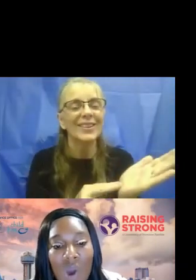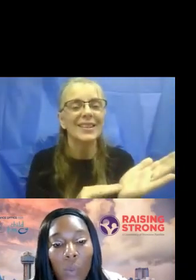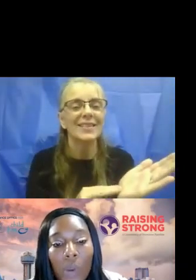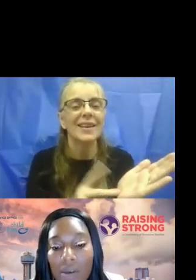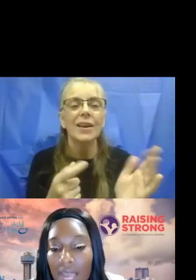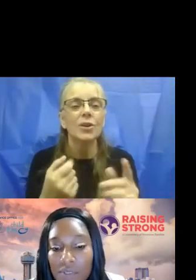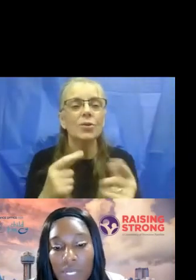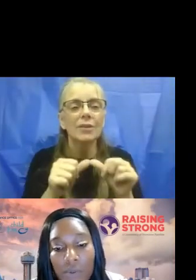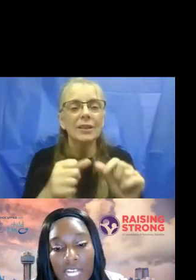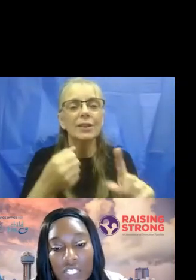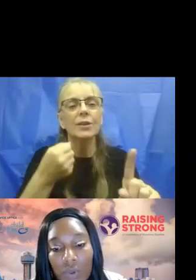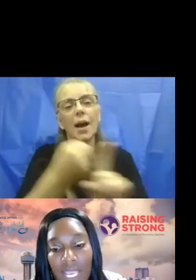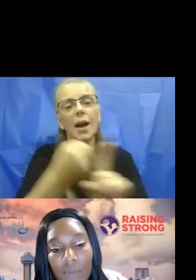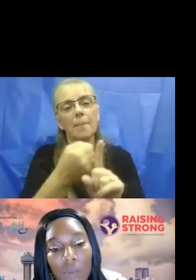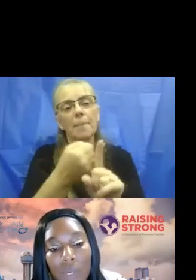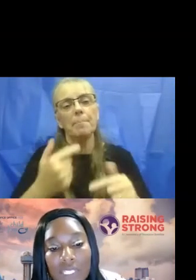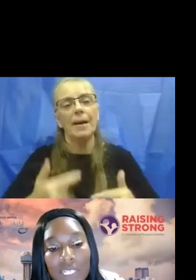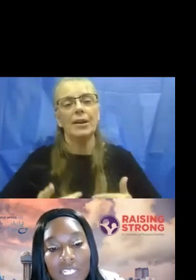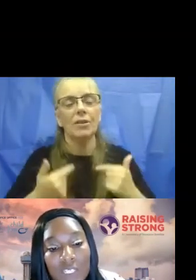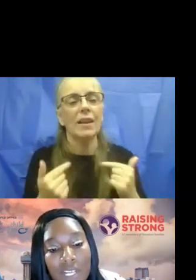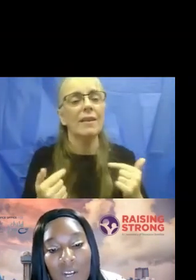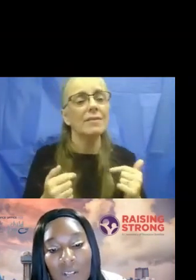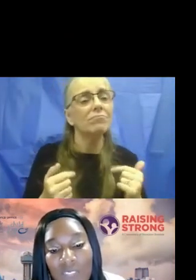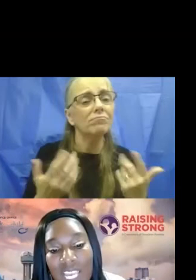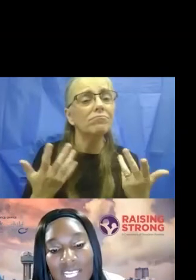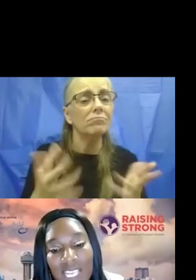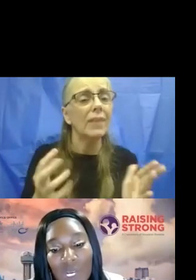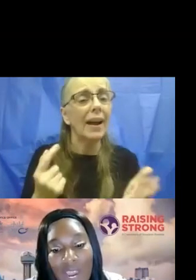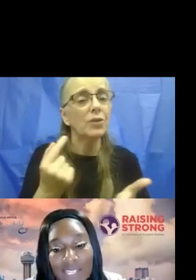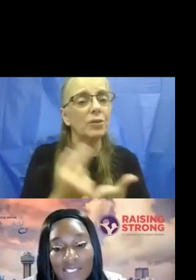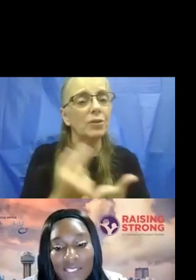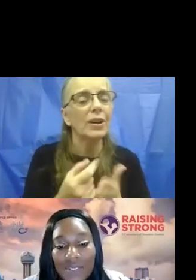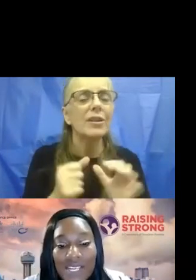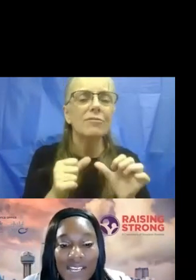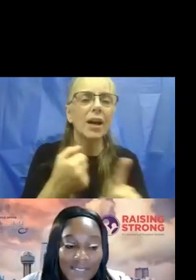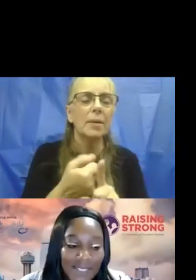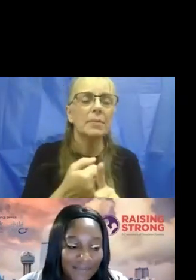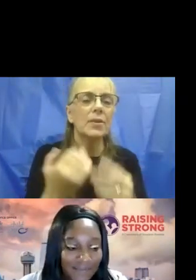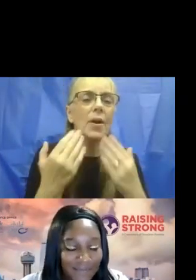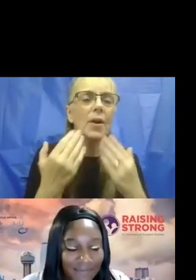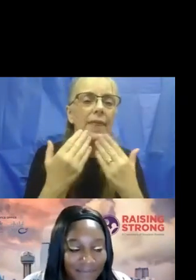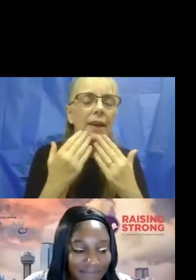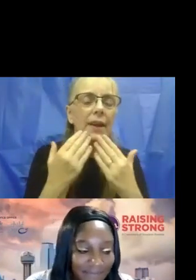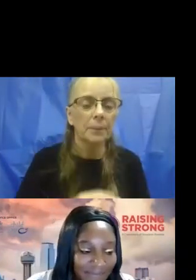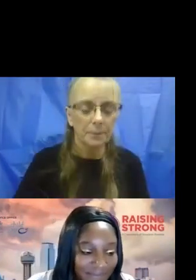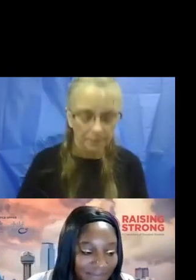lives well after we graduate. And we wanted to express our thanks and gratitude.